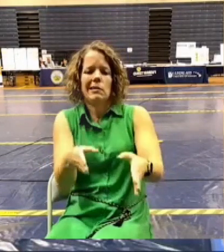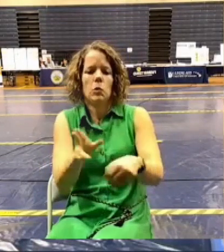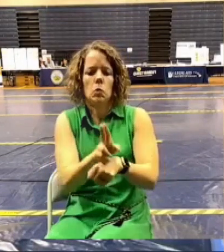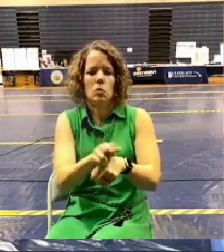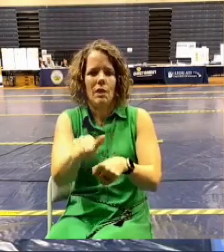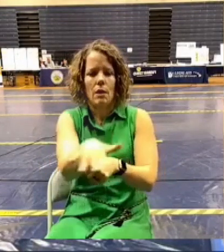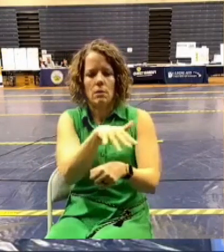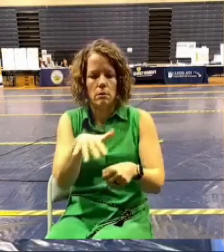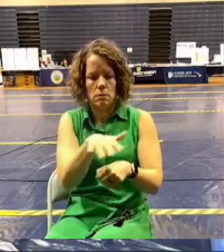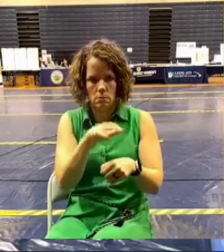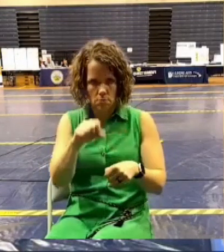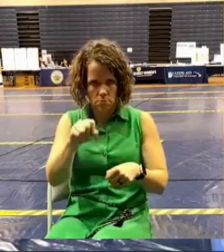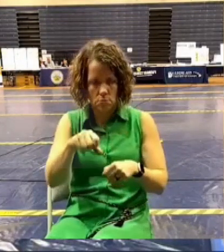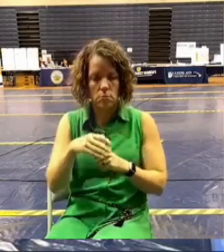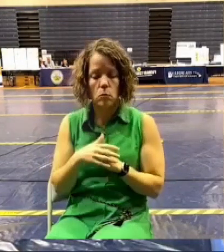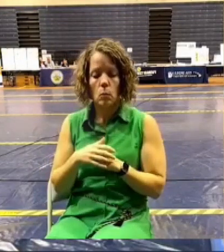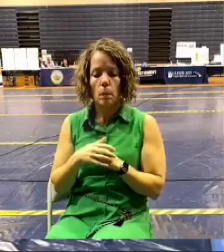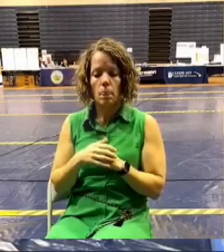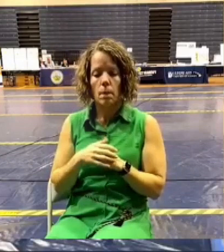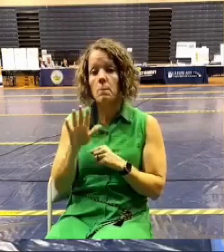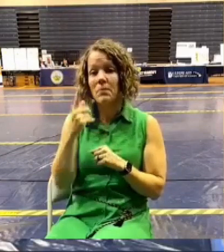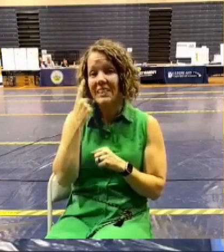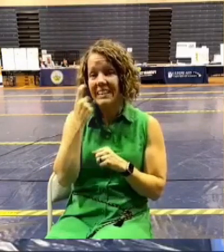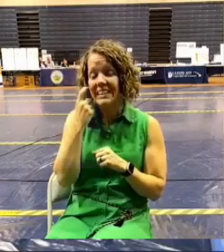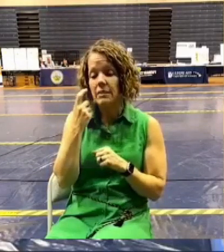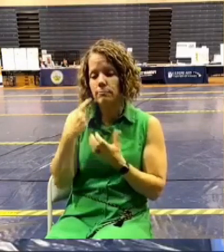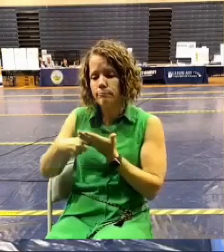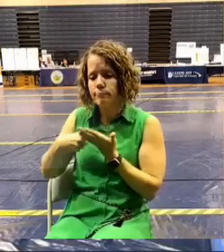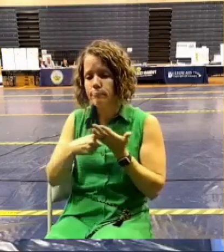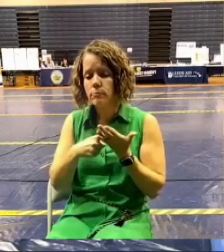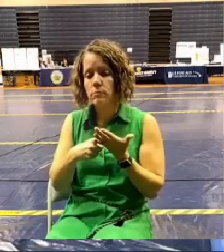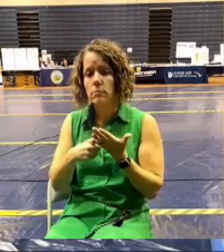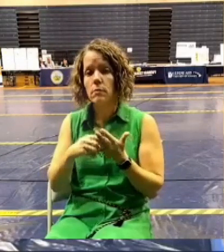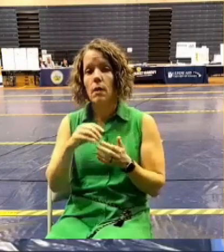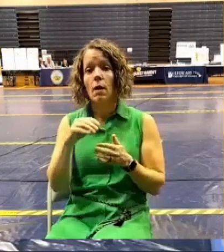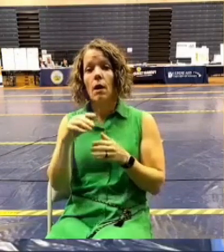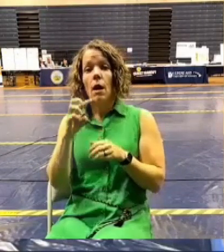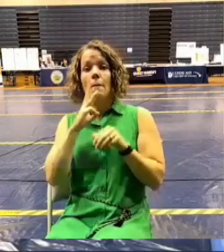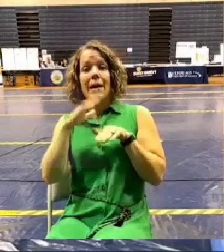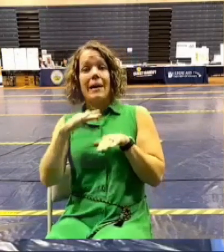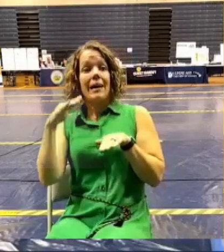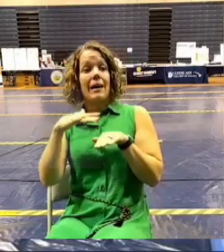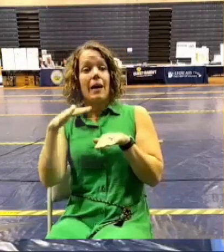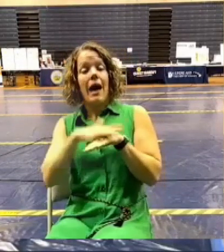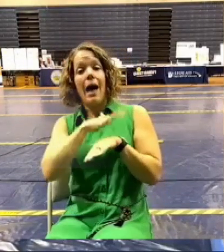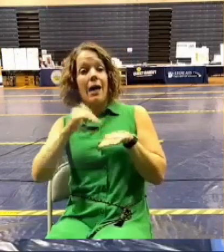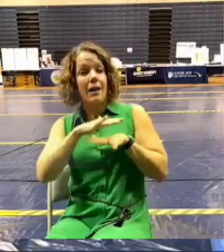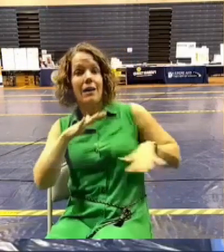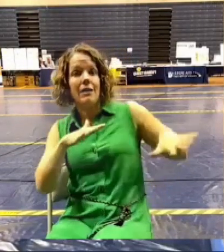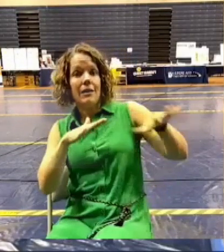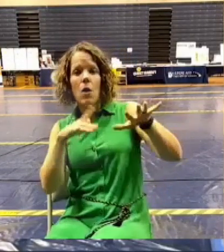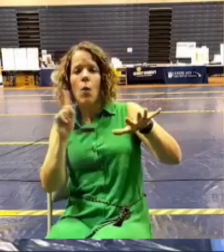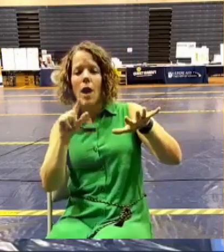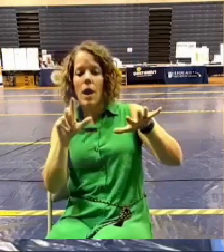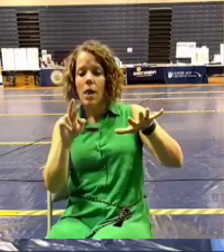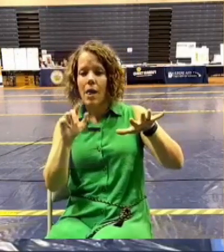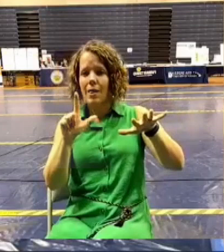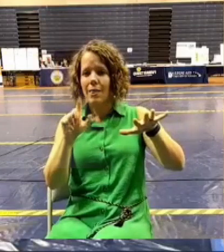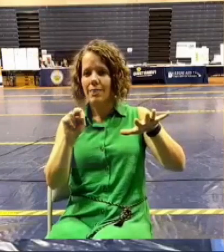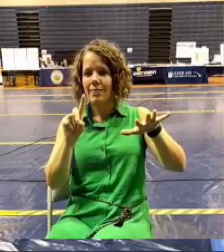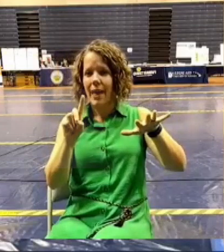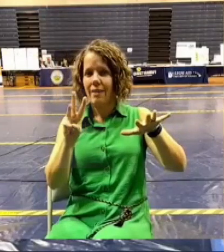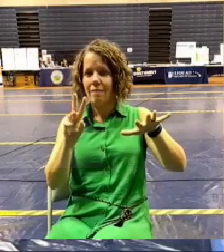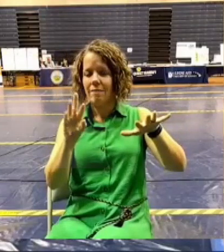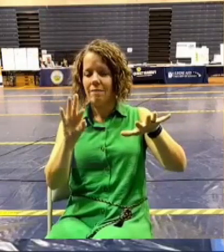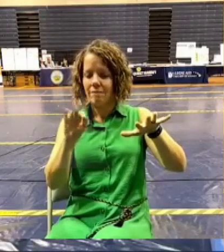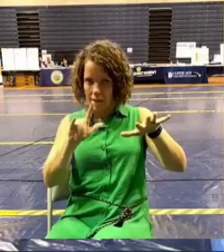came up recently, there is a possibility. We do own 99 acres on the Makai side of the landfill. So there is a